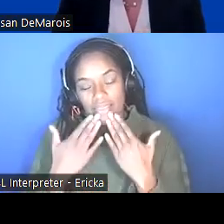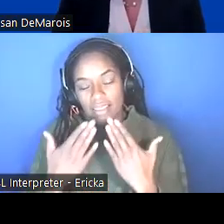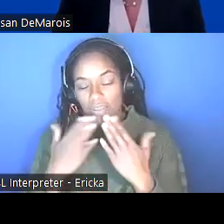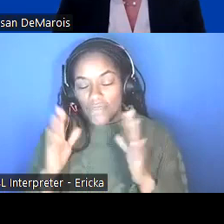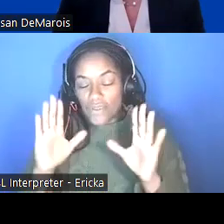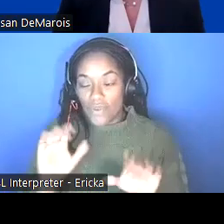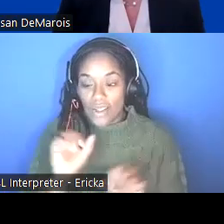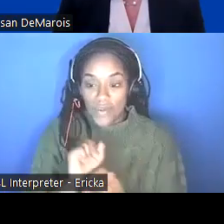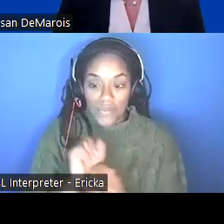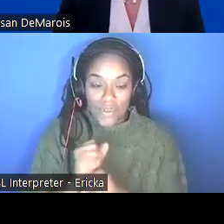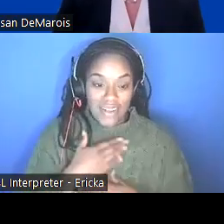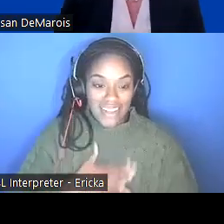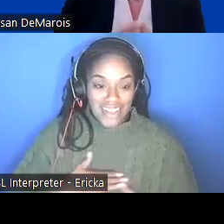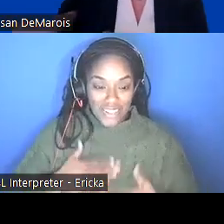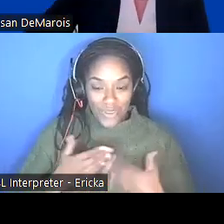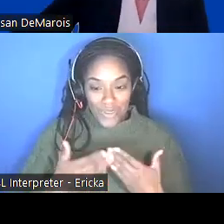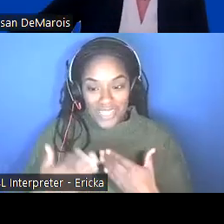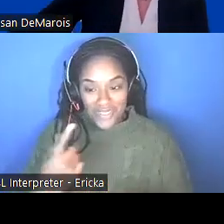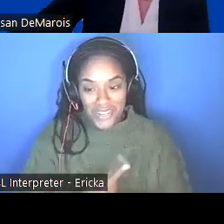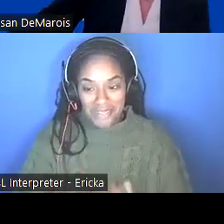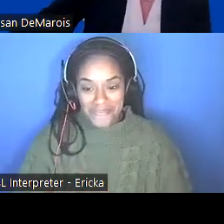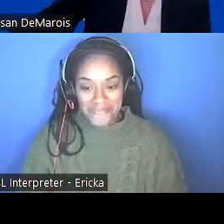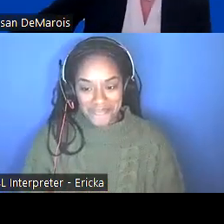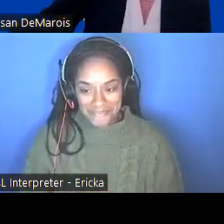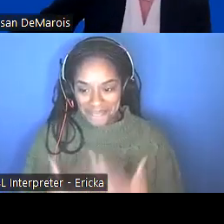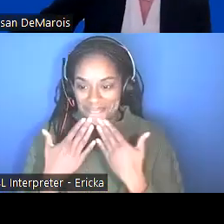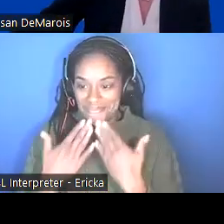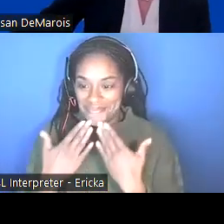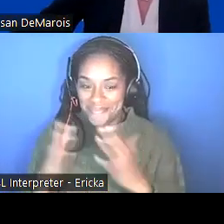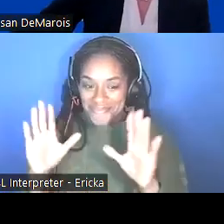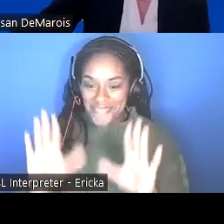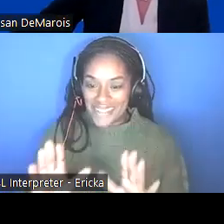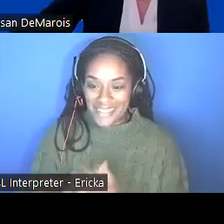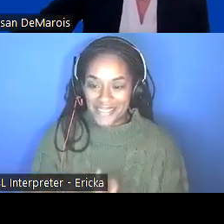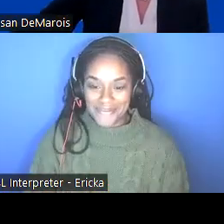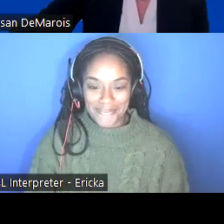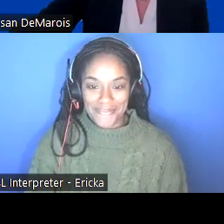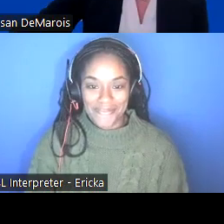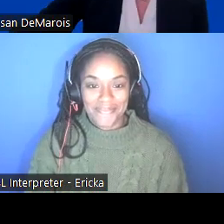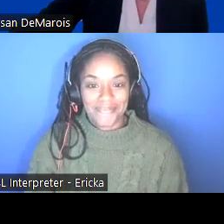work, and enjoy the rest of your day. Thank you. Excellent. Thank you.